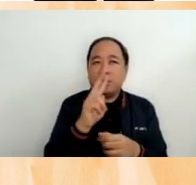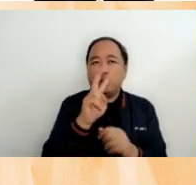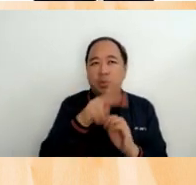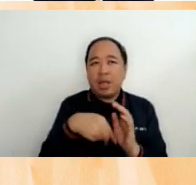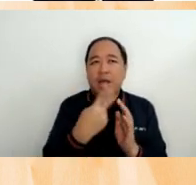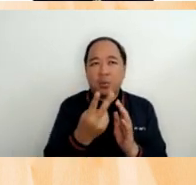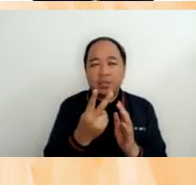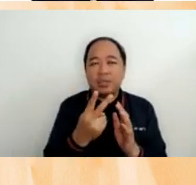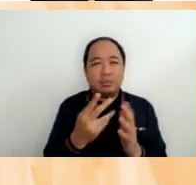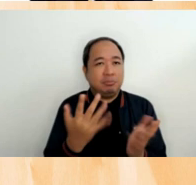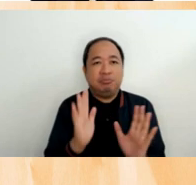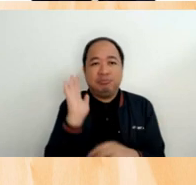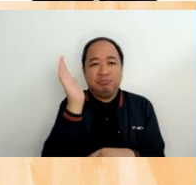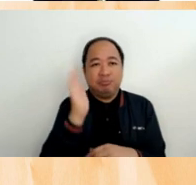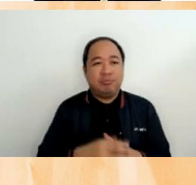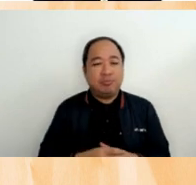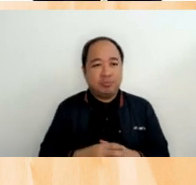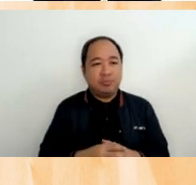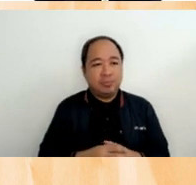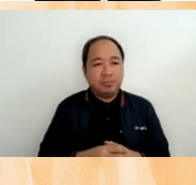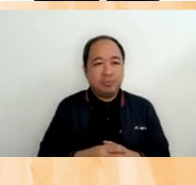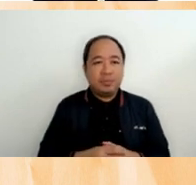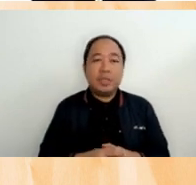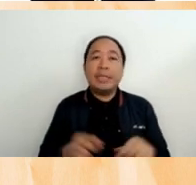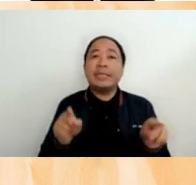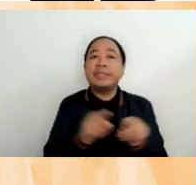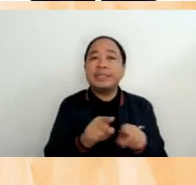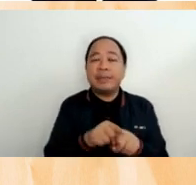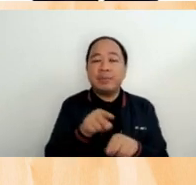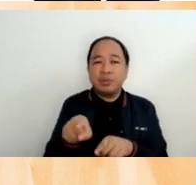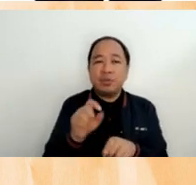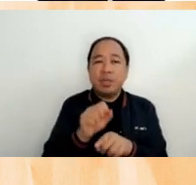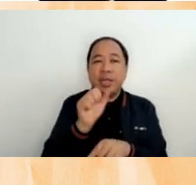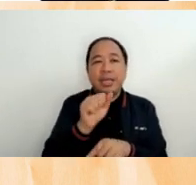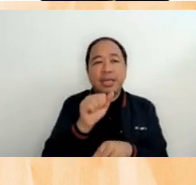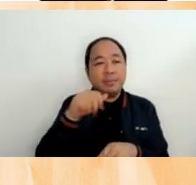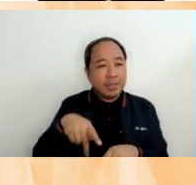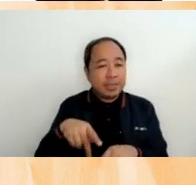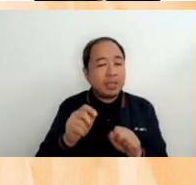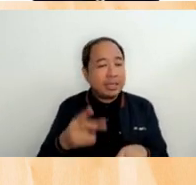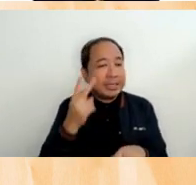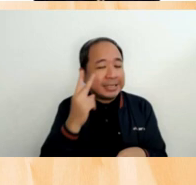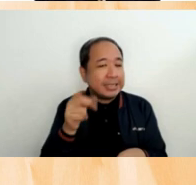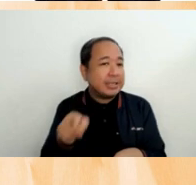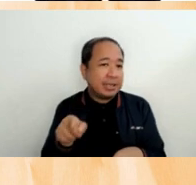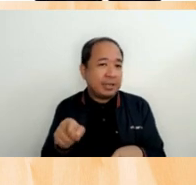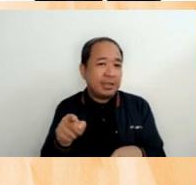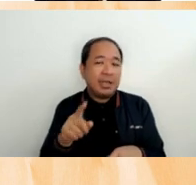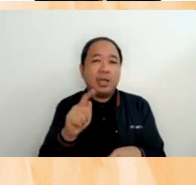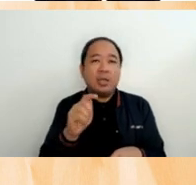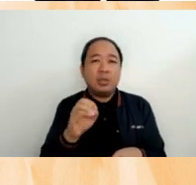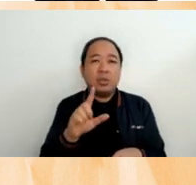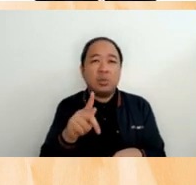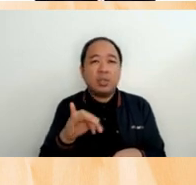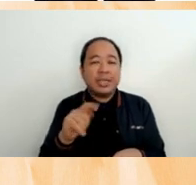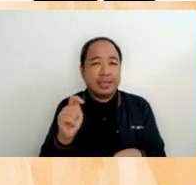that offers best practices to help them in case of a suicide, no, in the